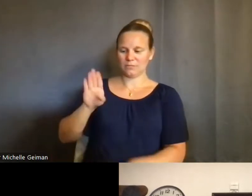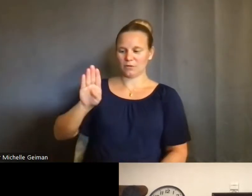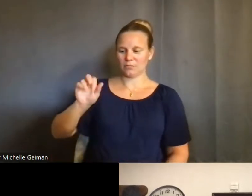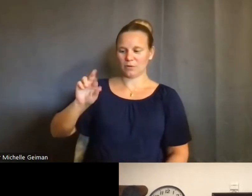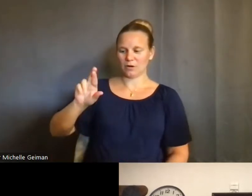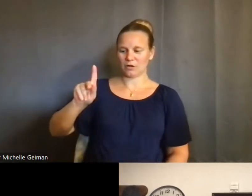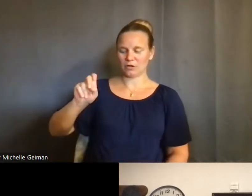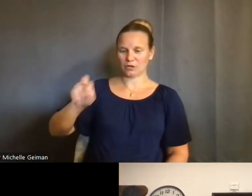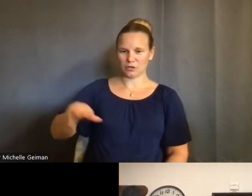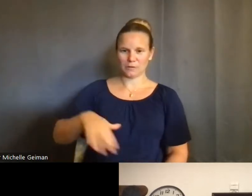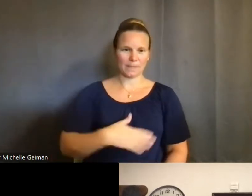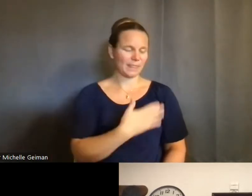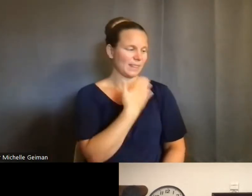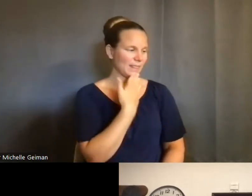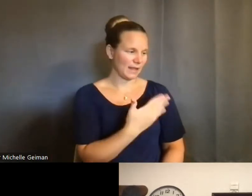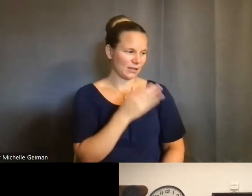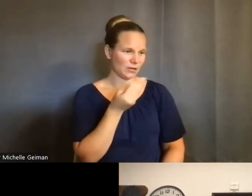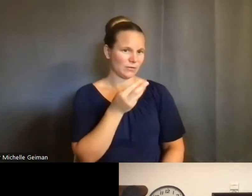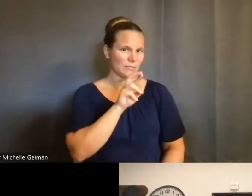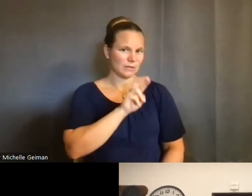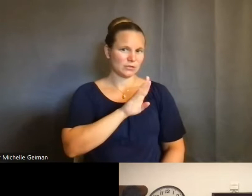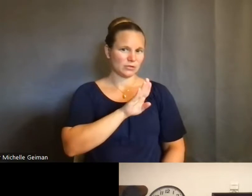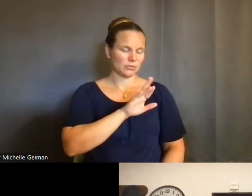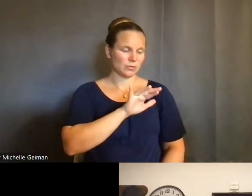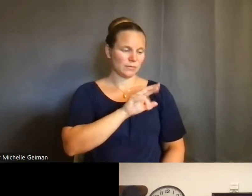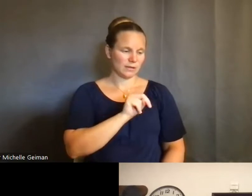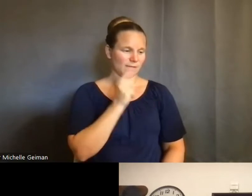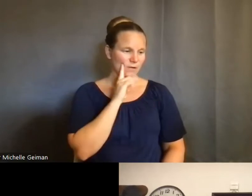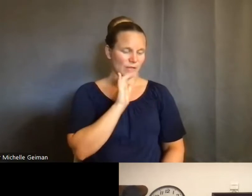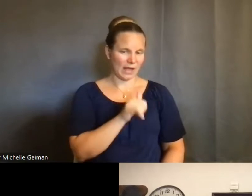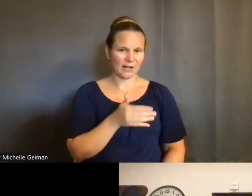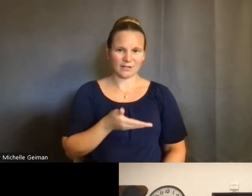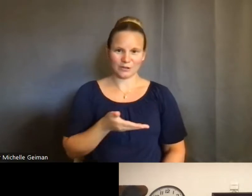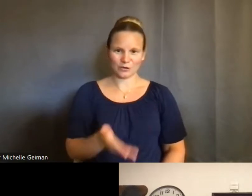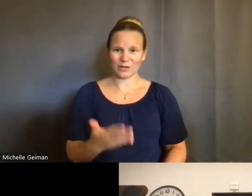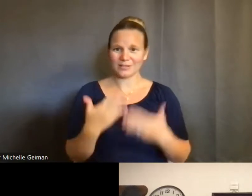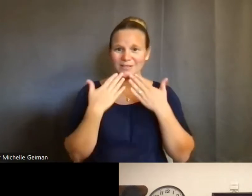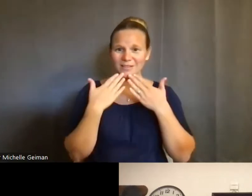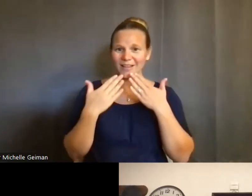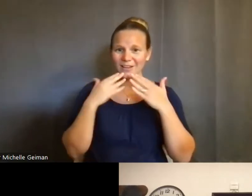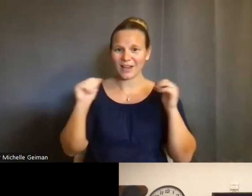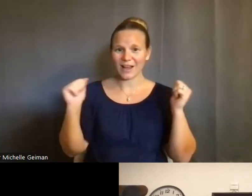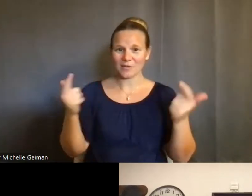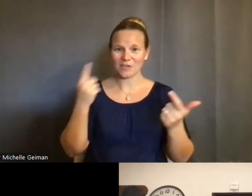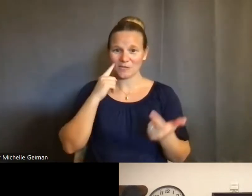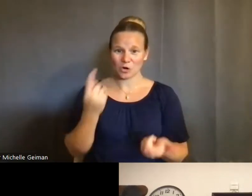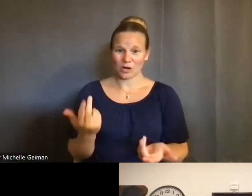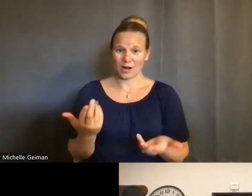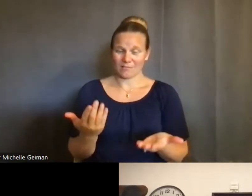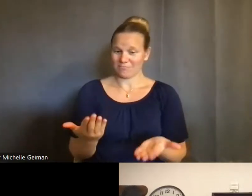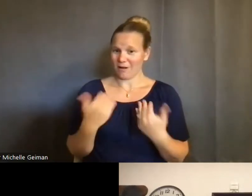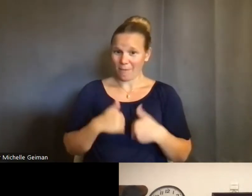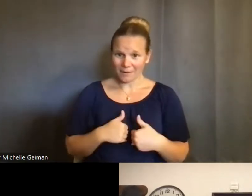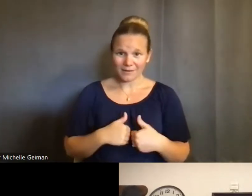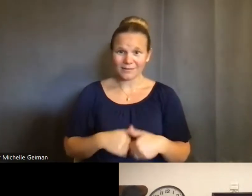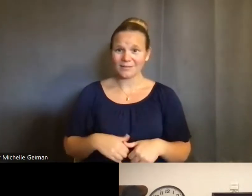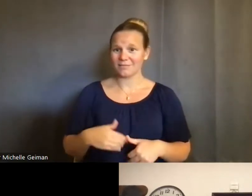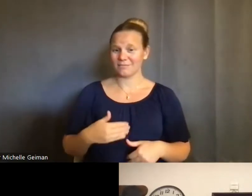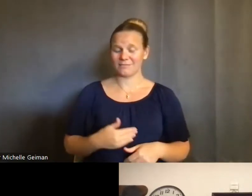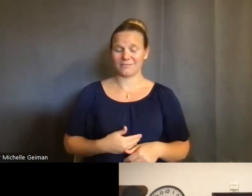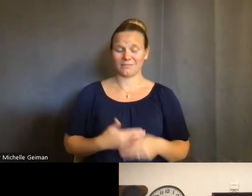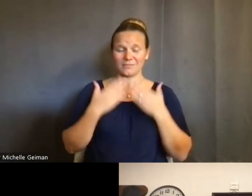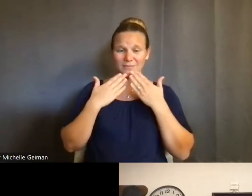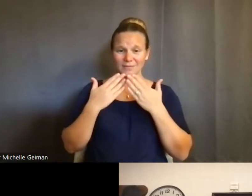Sure. Thank you, Mr. Rubin, for that introduction. And thanks for everybody being out here. Appreciate you all coming in